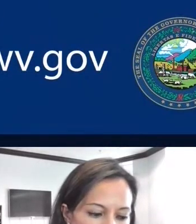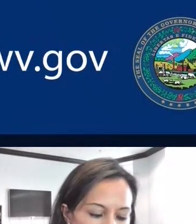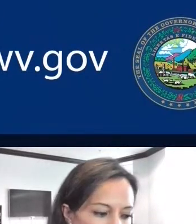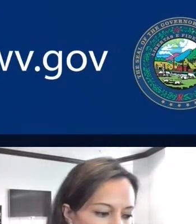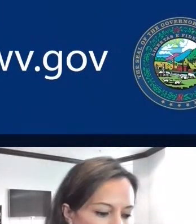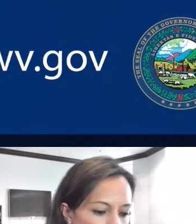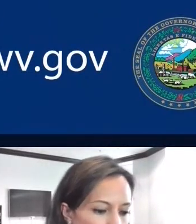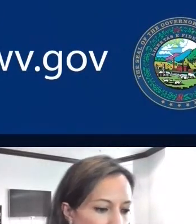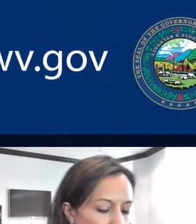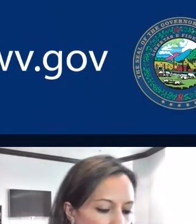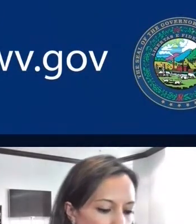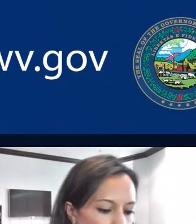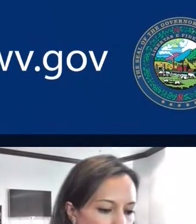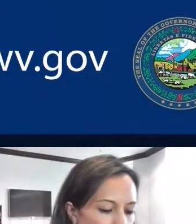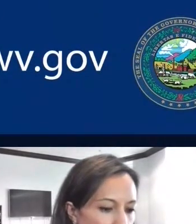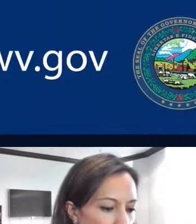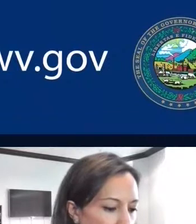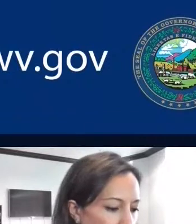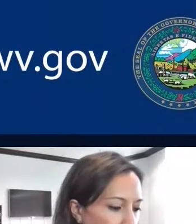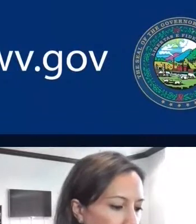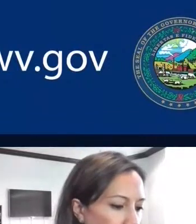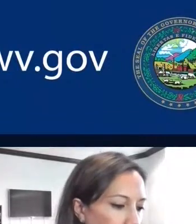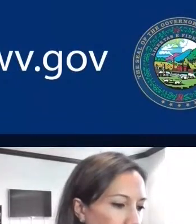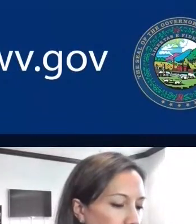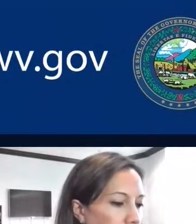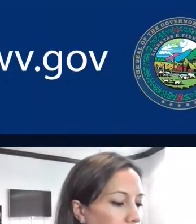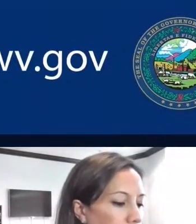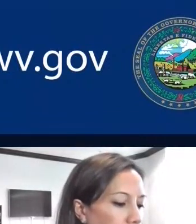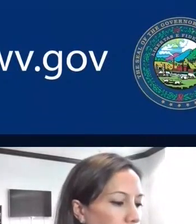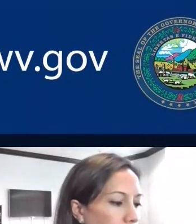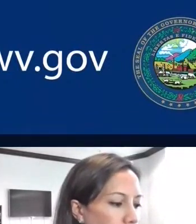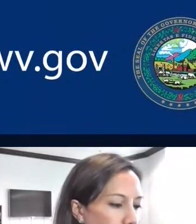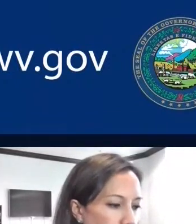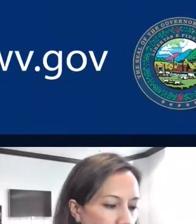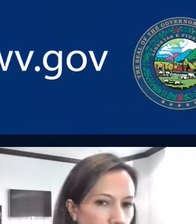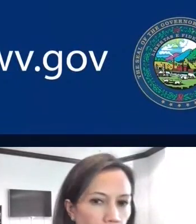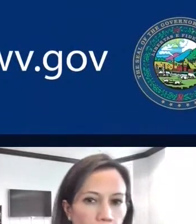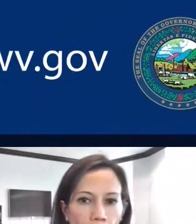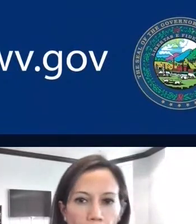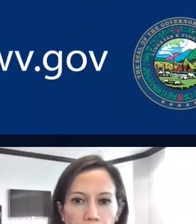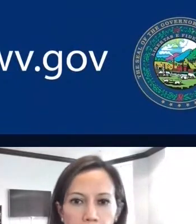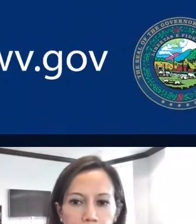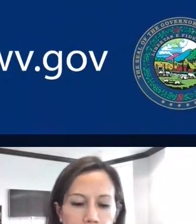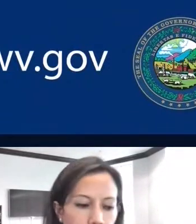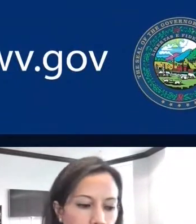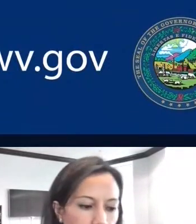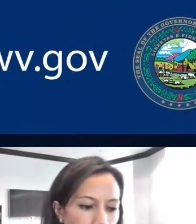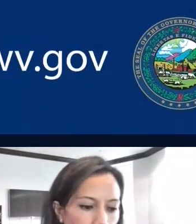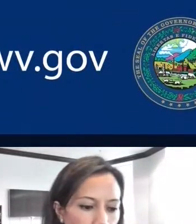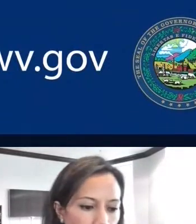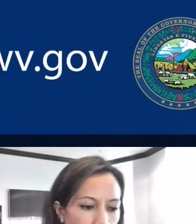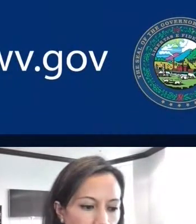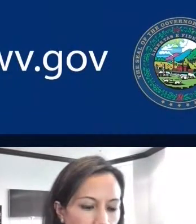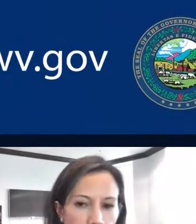dropped to 55% of West Virginians who are vaccinated,